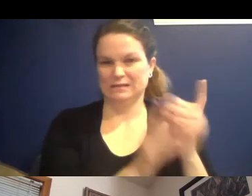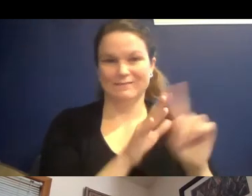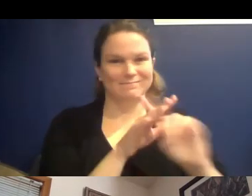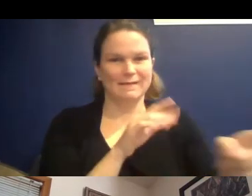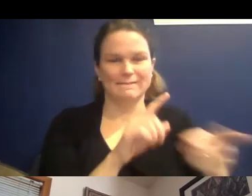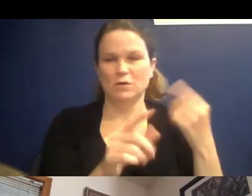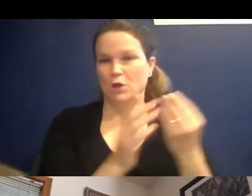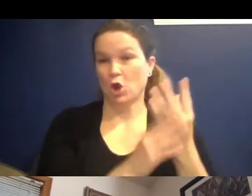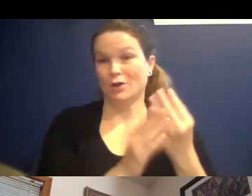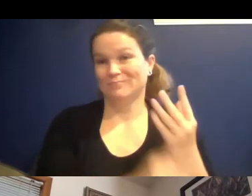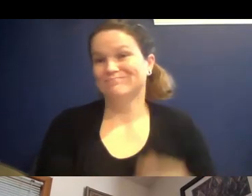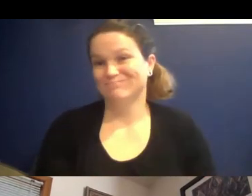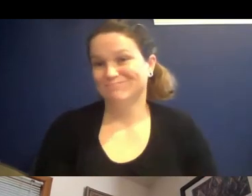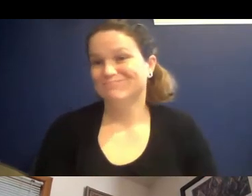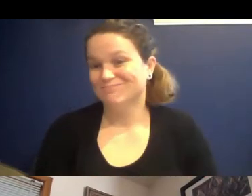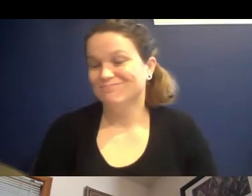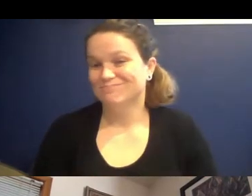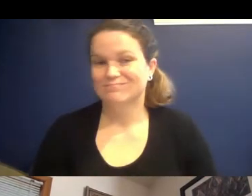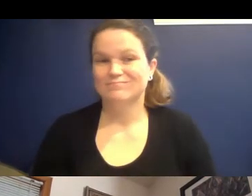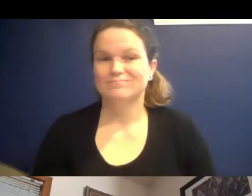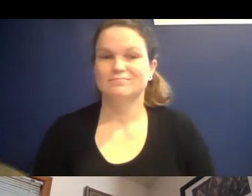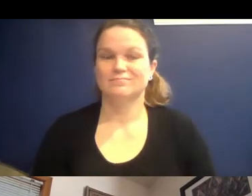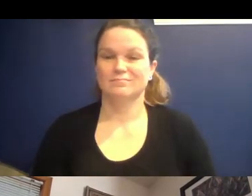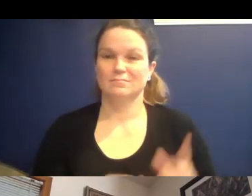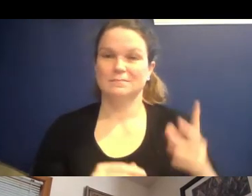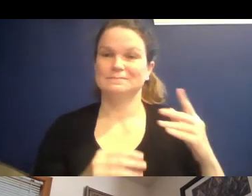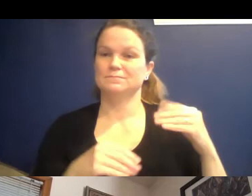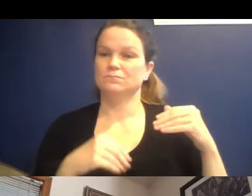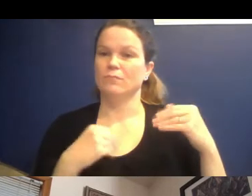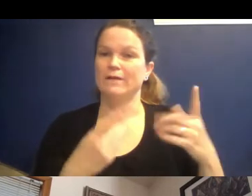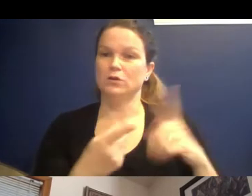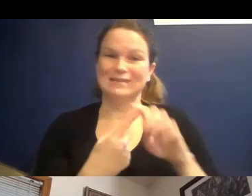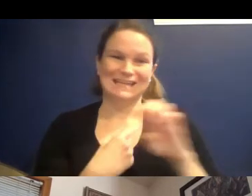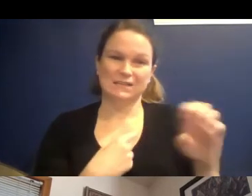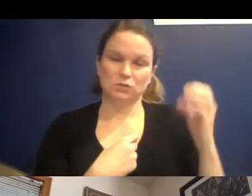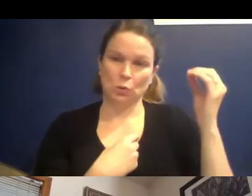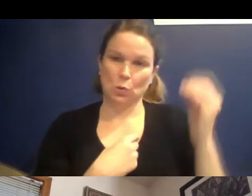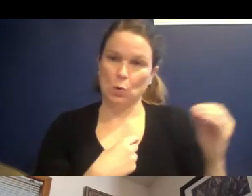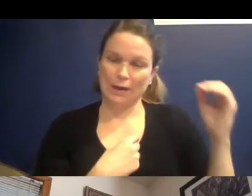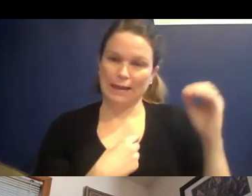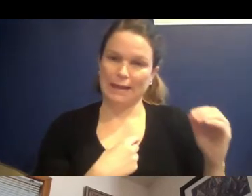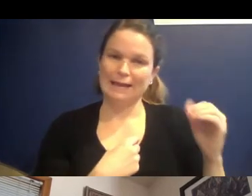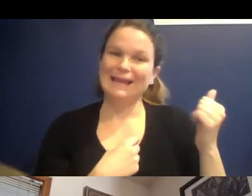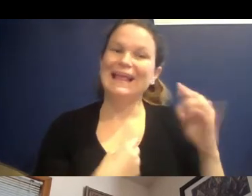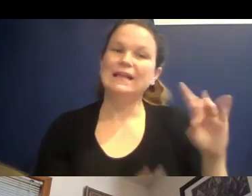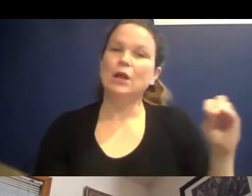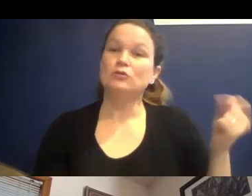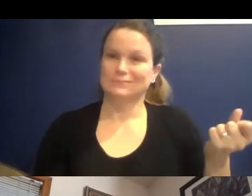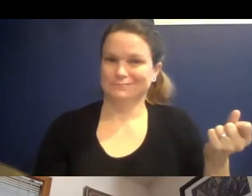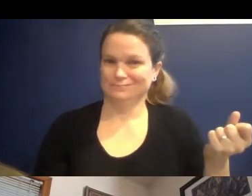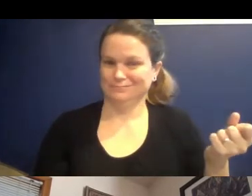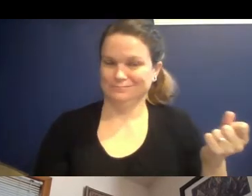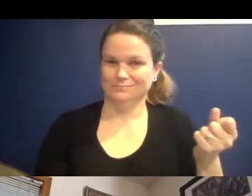plant. It was introduced to Eastern Oregon in the 1800s, and it very much looks